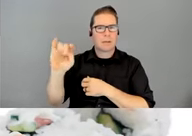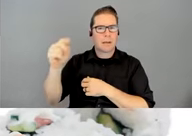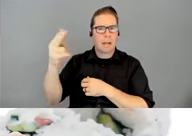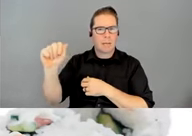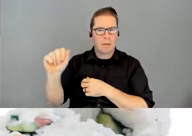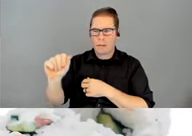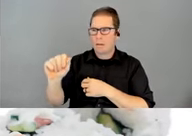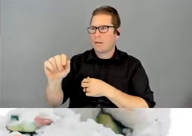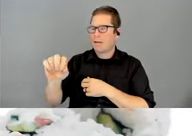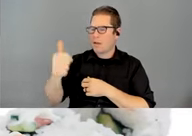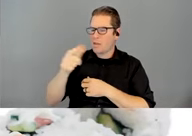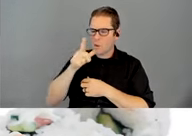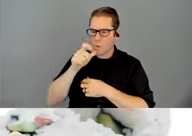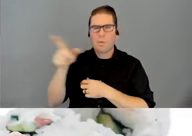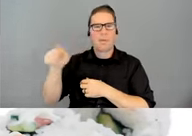people,